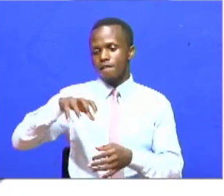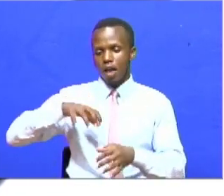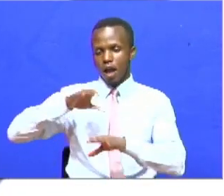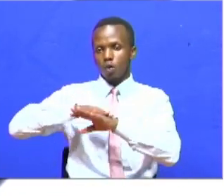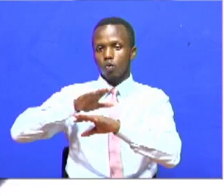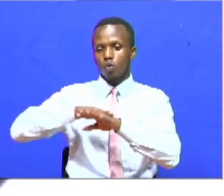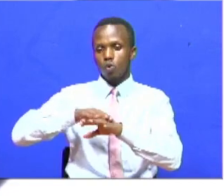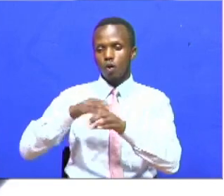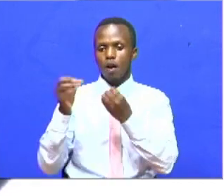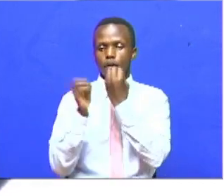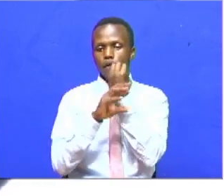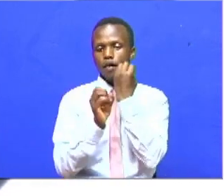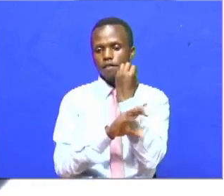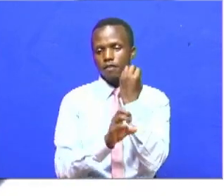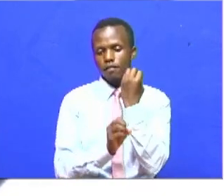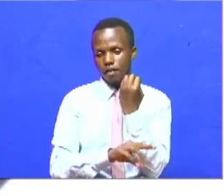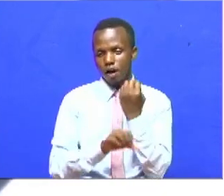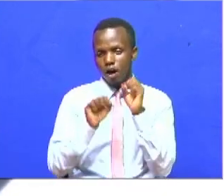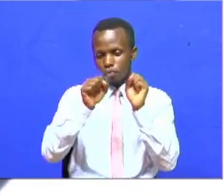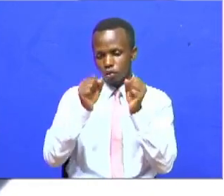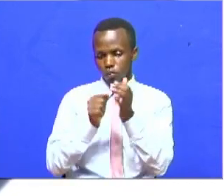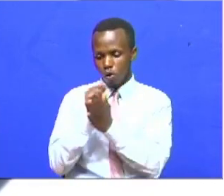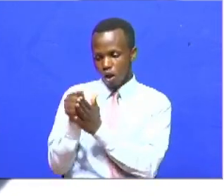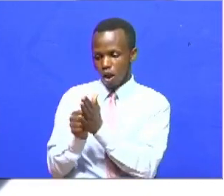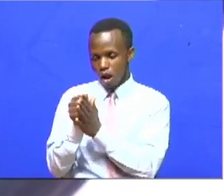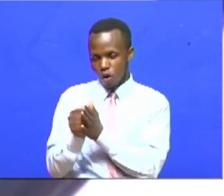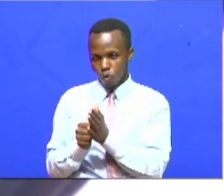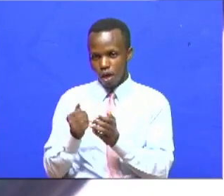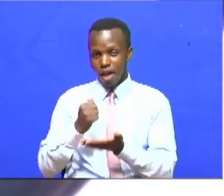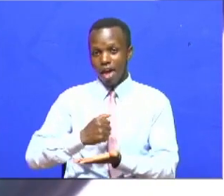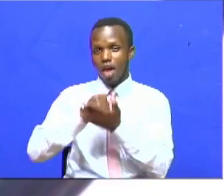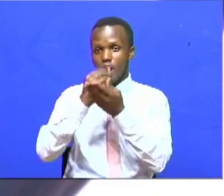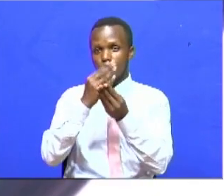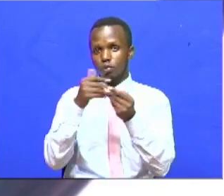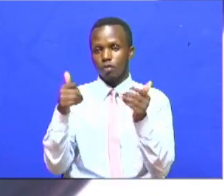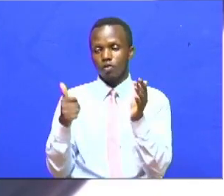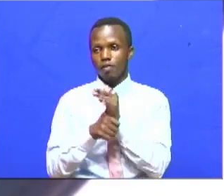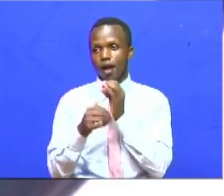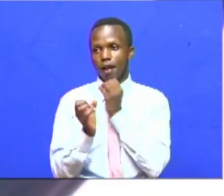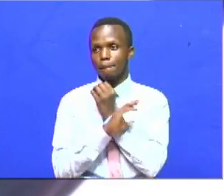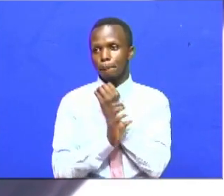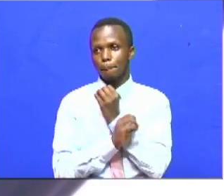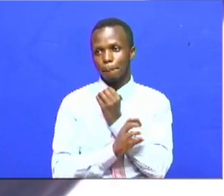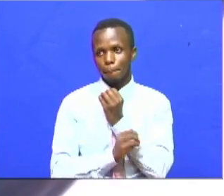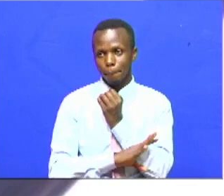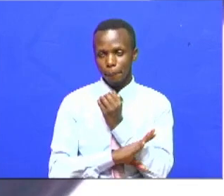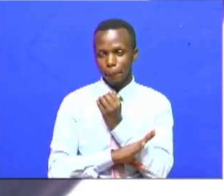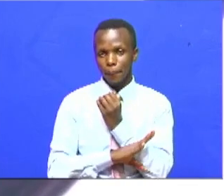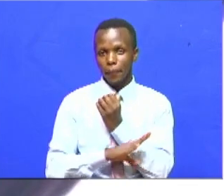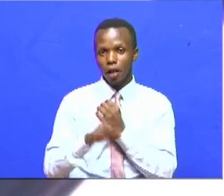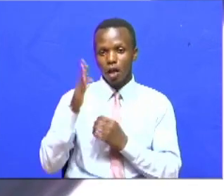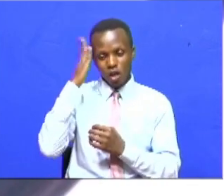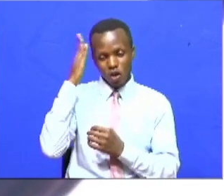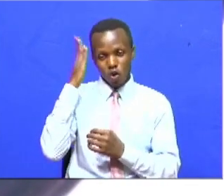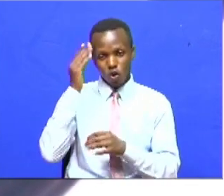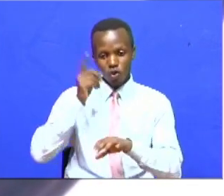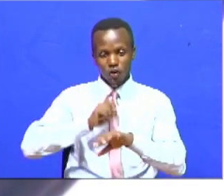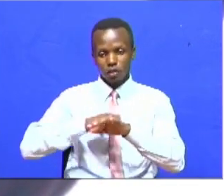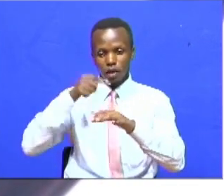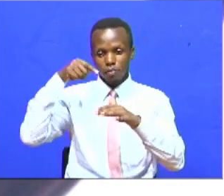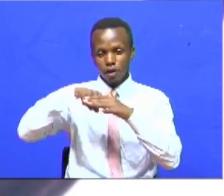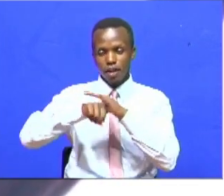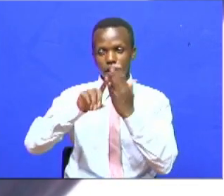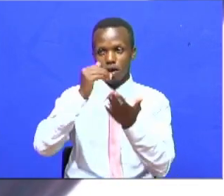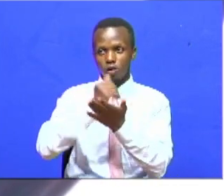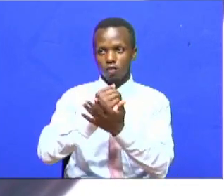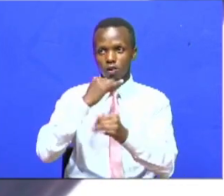mabarabara, hii reli itasaidia mahali pakubwa kusuluhisha. Your Excellency, unajua ulipofika ofisi, kazi ya kwanza